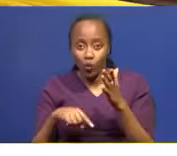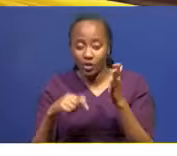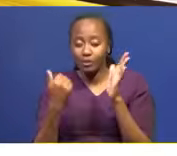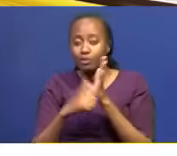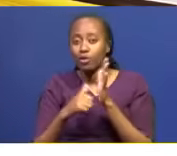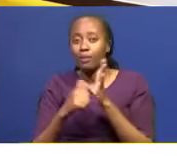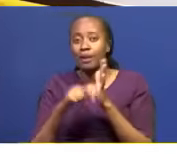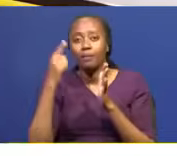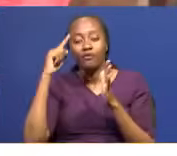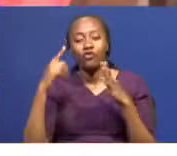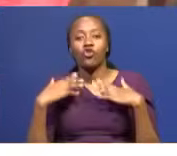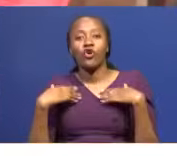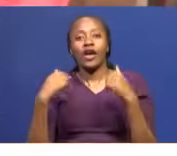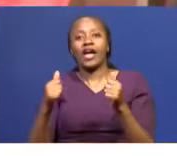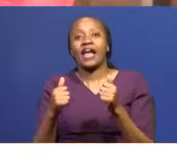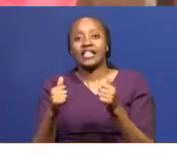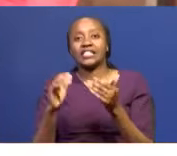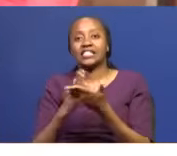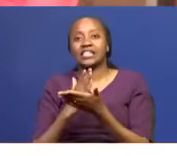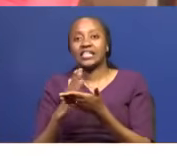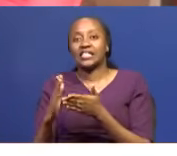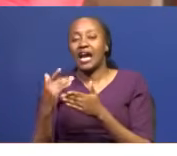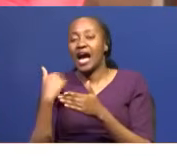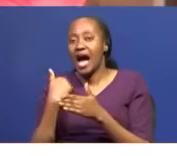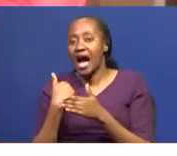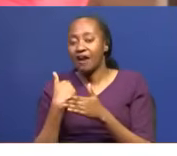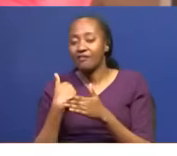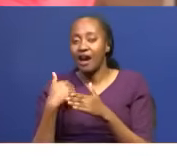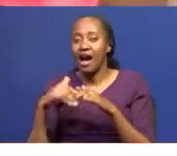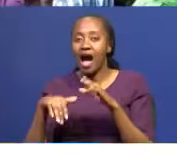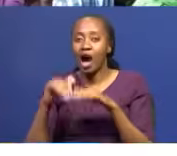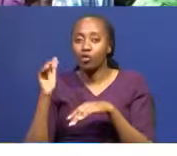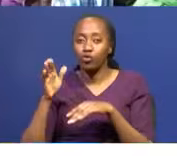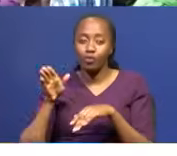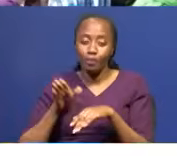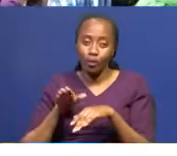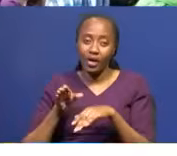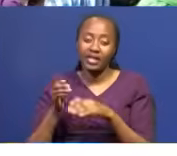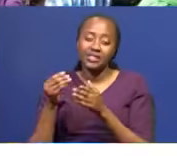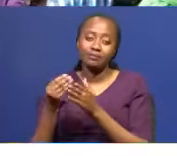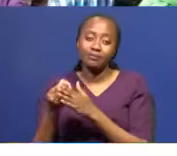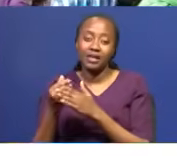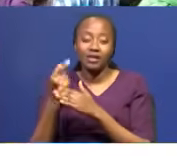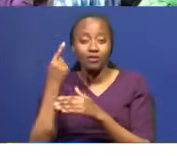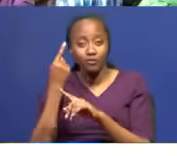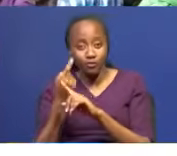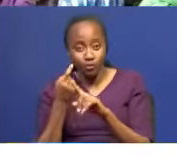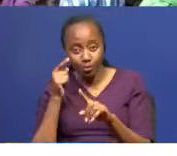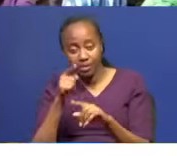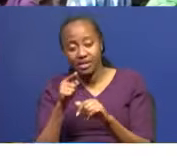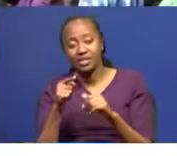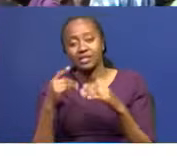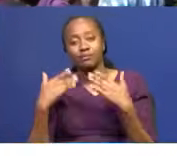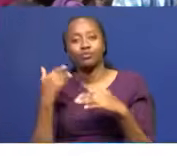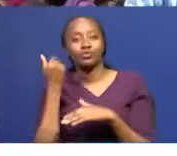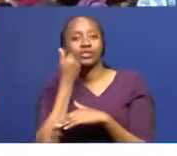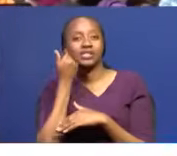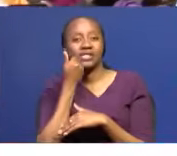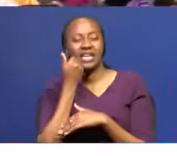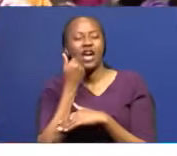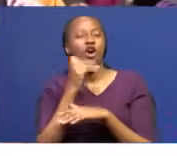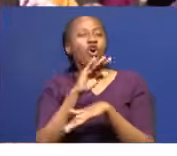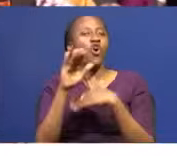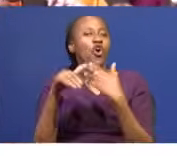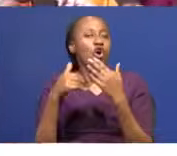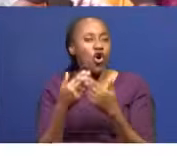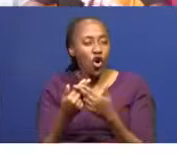health sector players demanding out-of-pocket payment from patients. Hapa hizi hospitali zetu zote